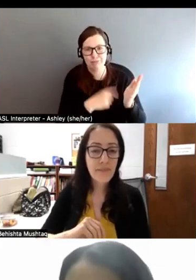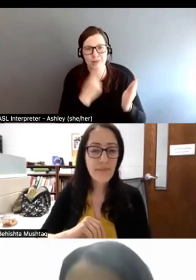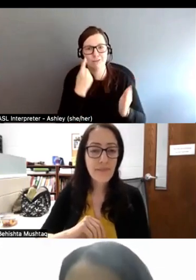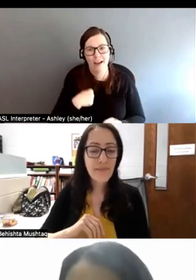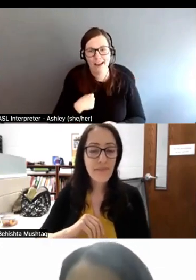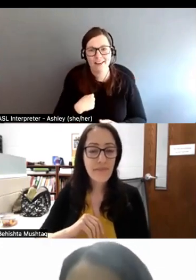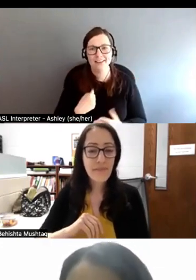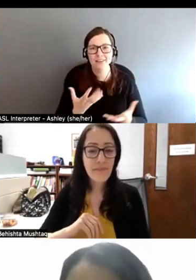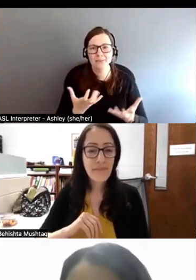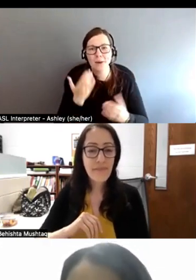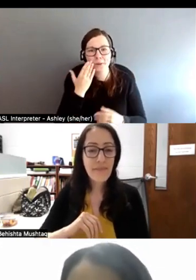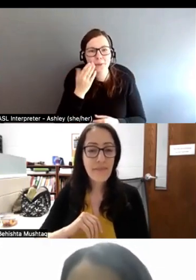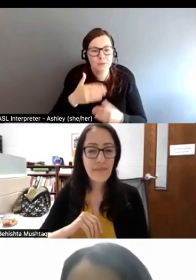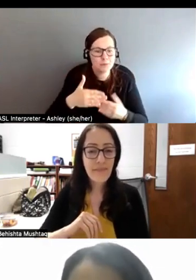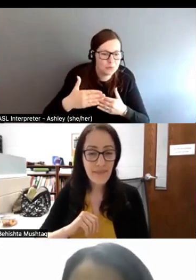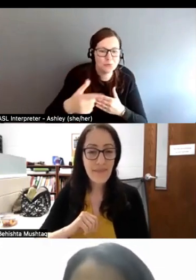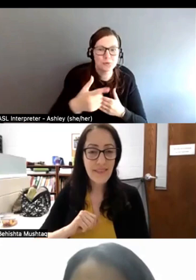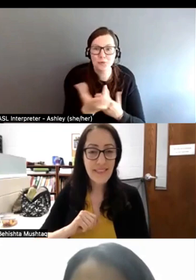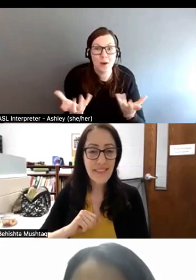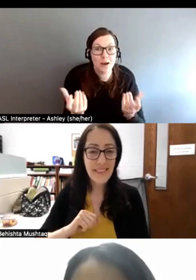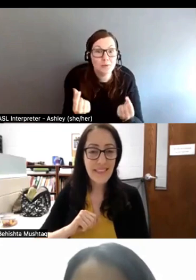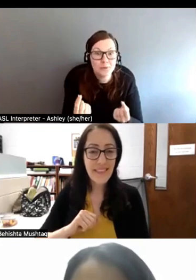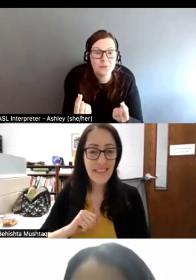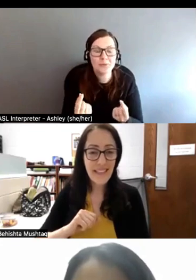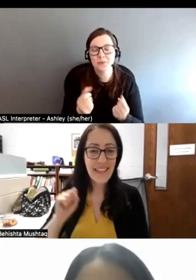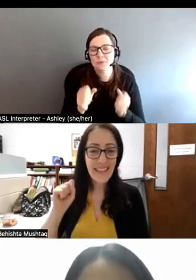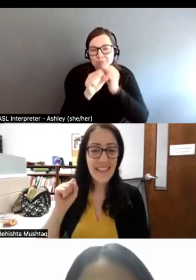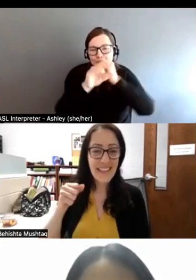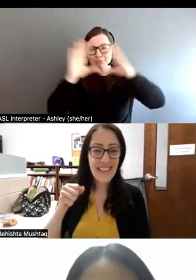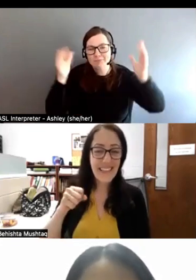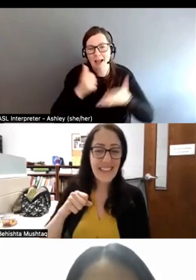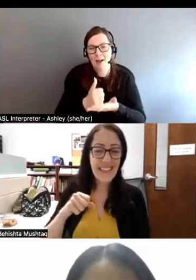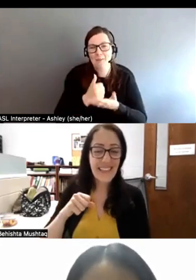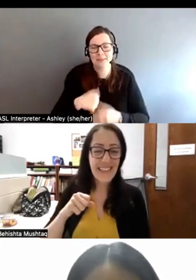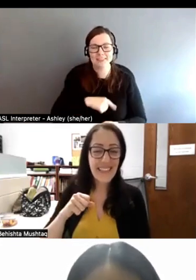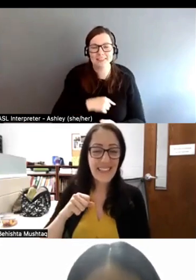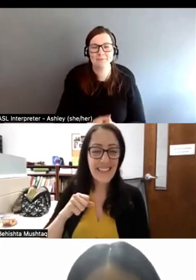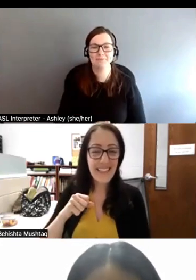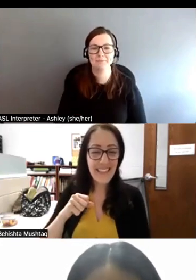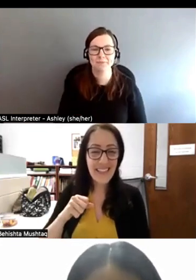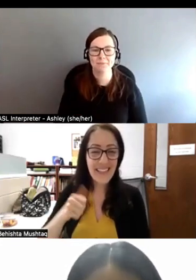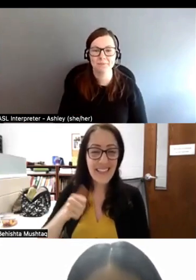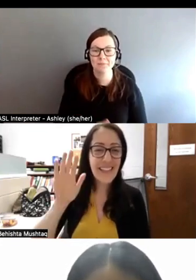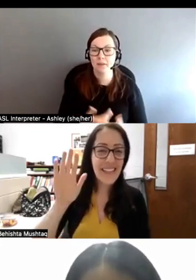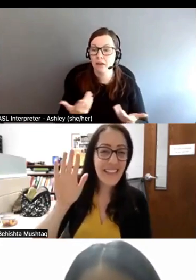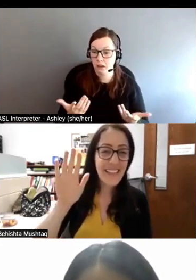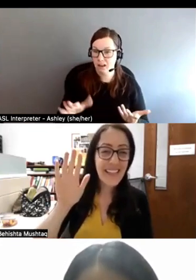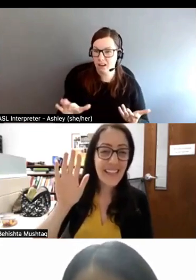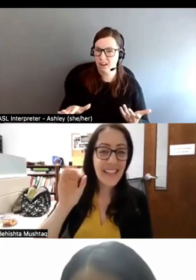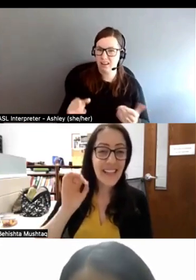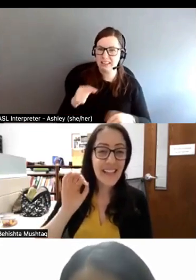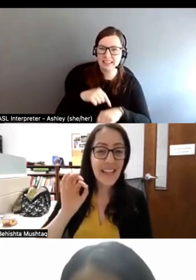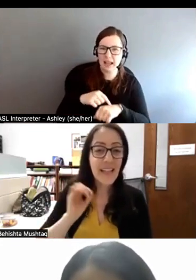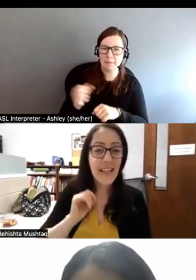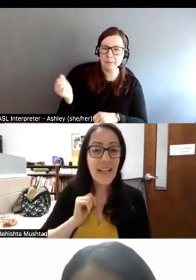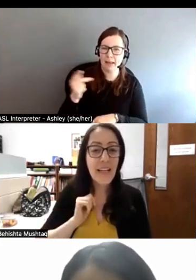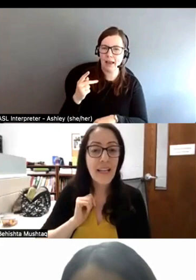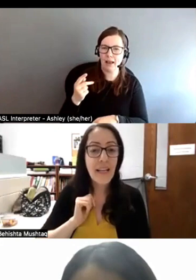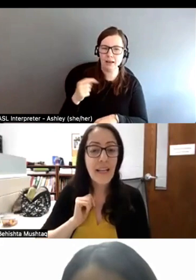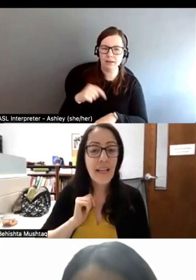future. That would be really helpful to us. Otherwise, what time do you want to come? Should we come back at